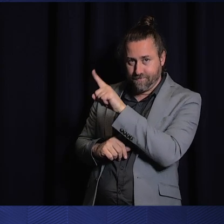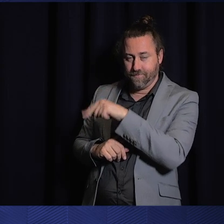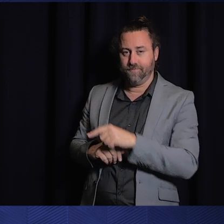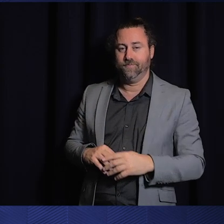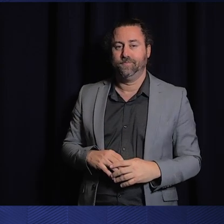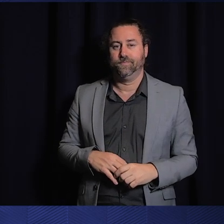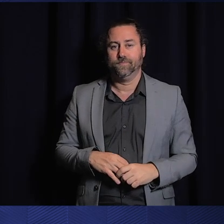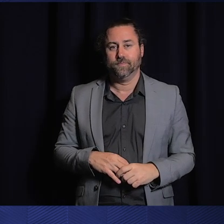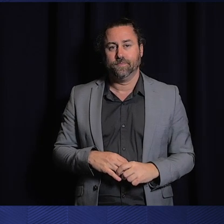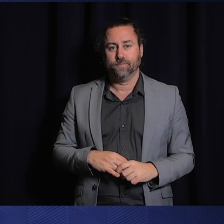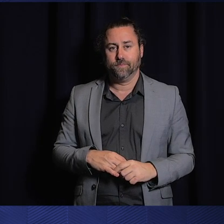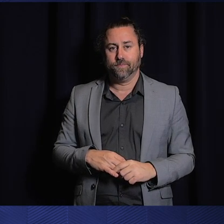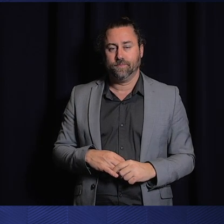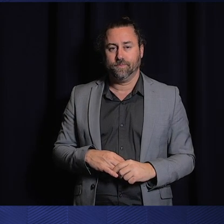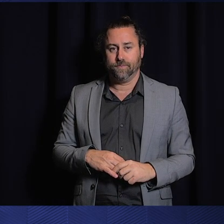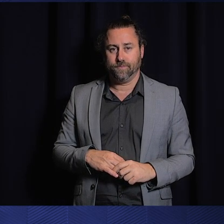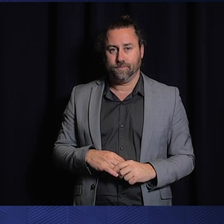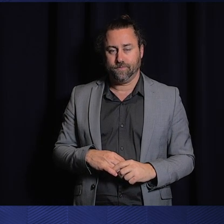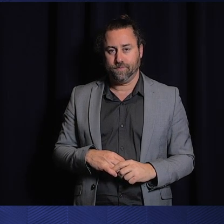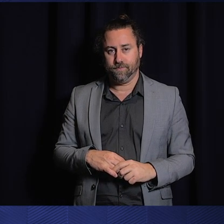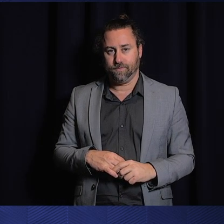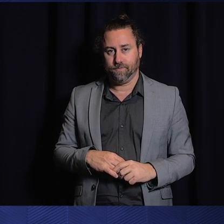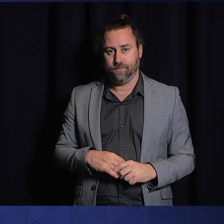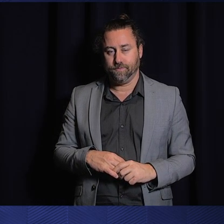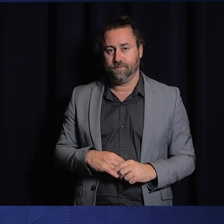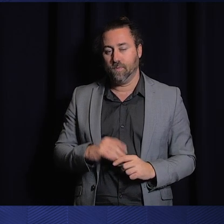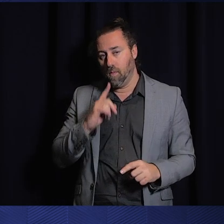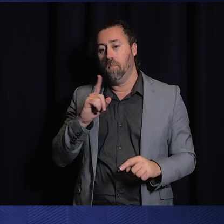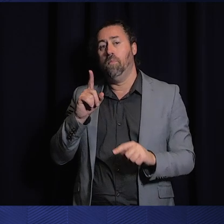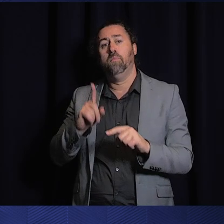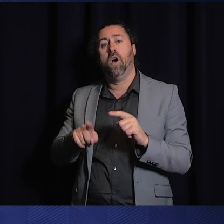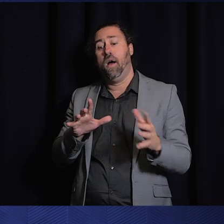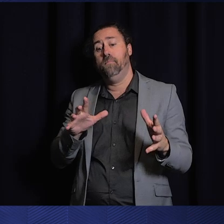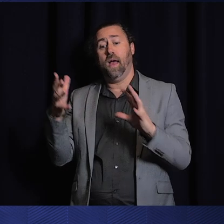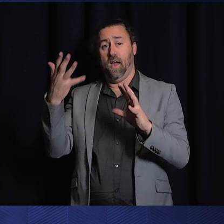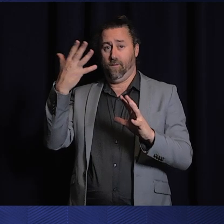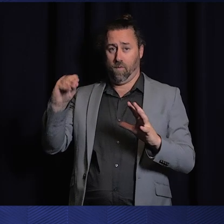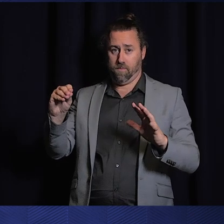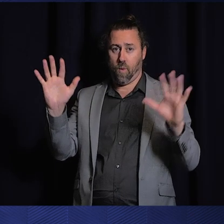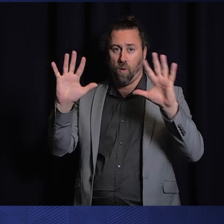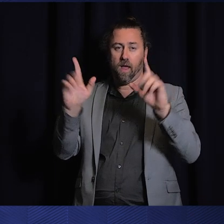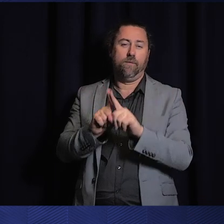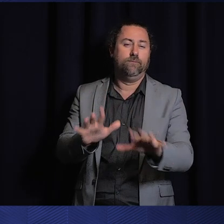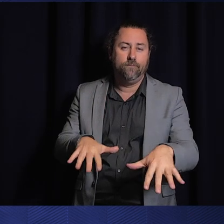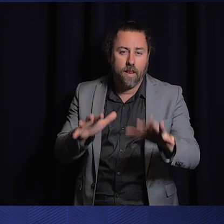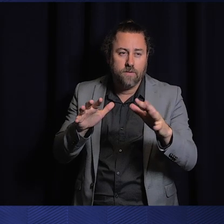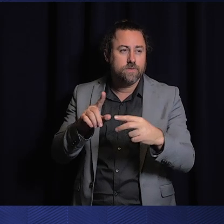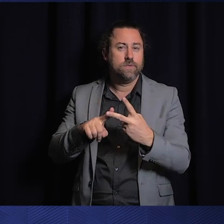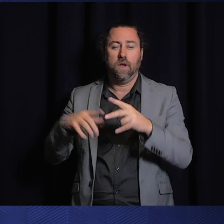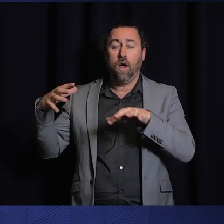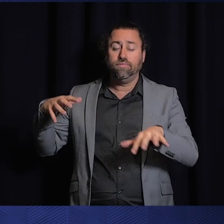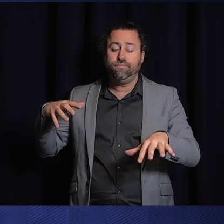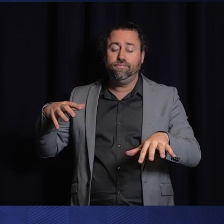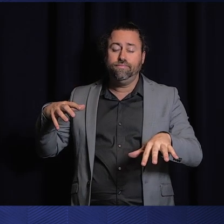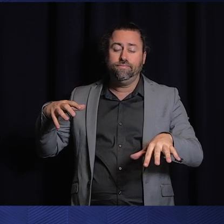disaster displacements in the region are occurring in the context of weather-related hazards, such as floods, monsoon